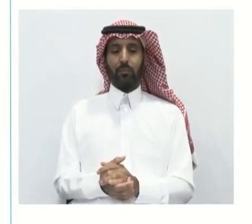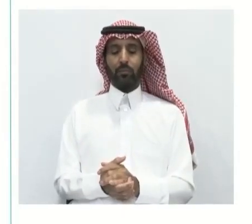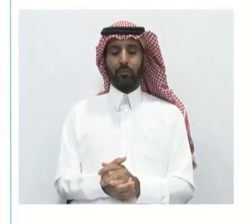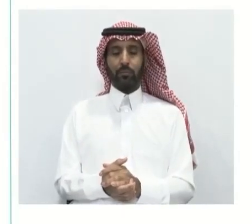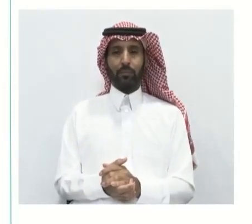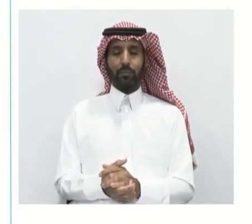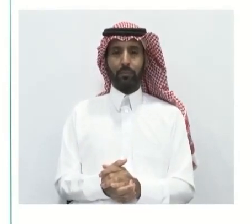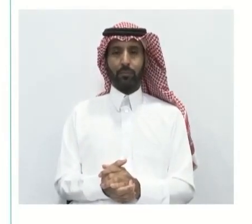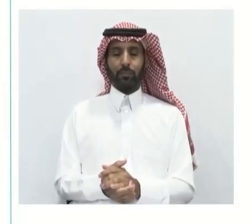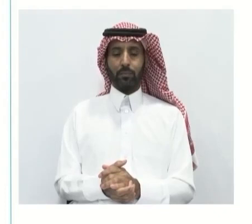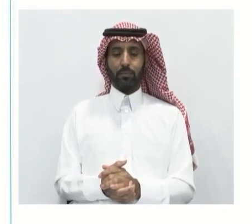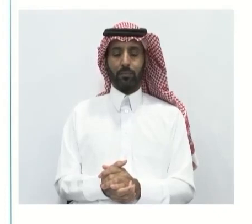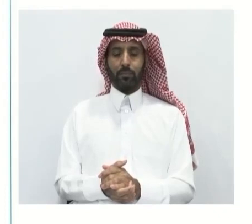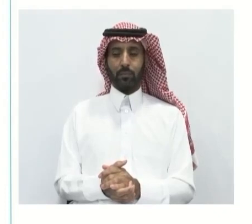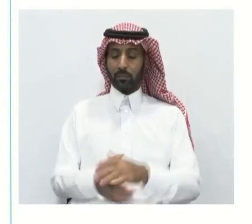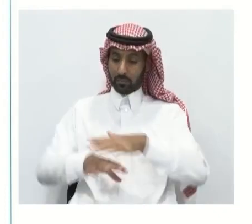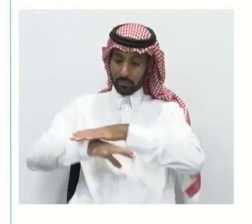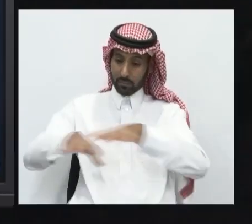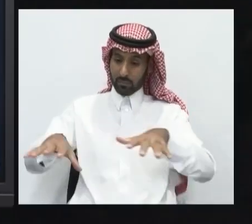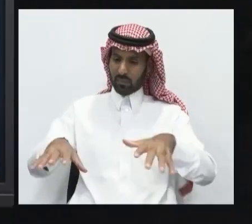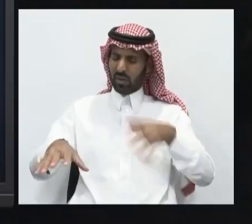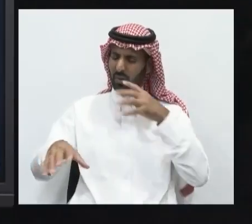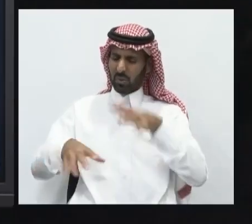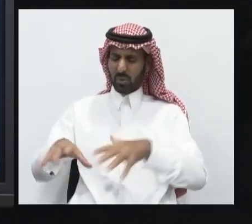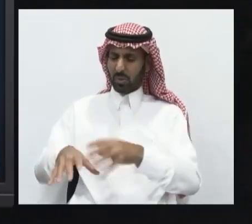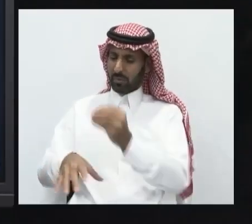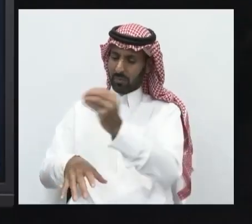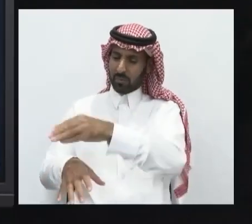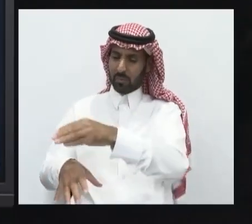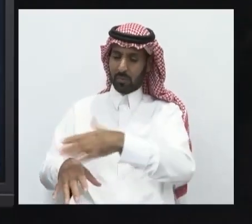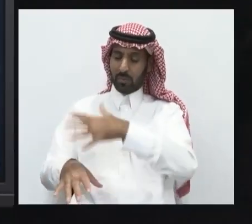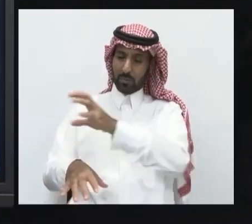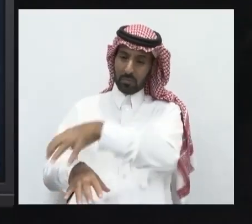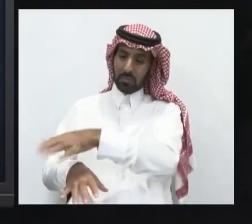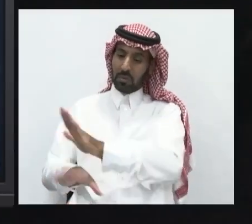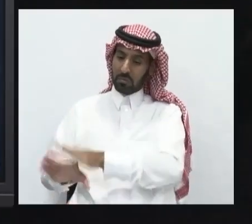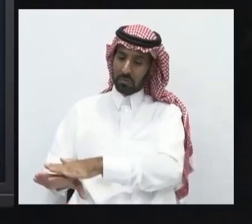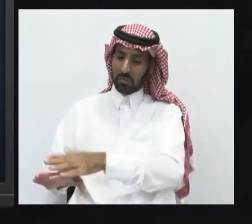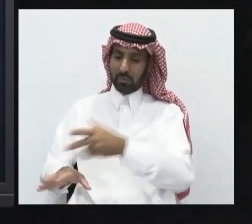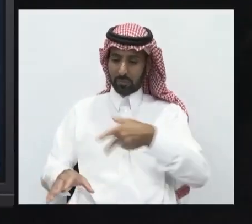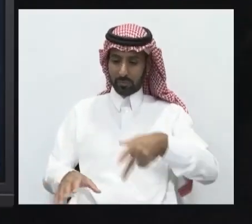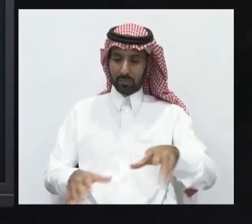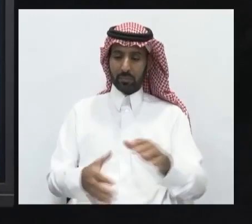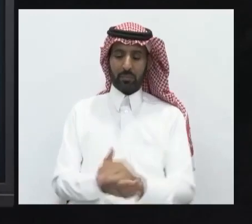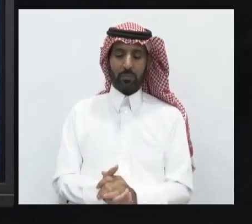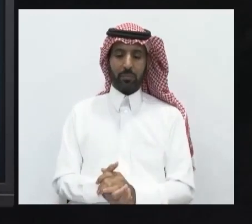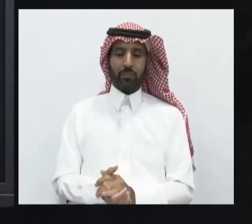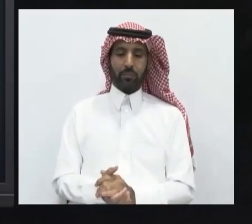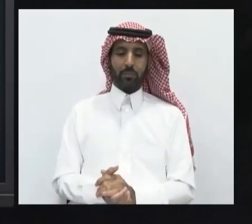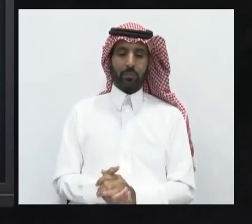area. Left lying in a mess all over a certain area. So which word